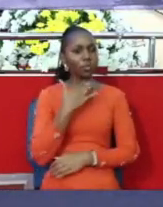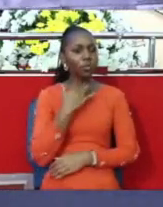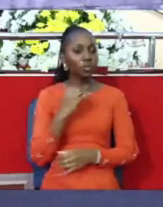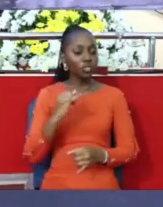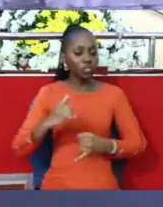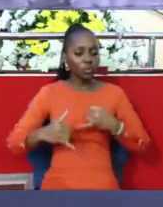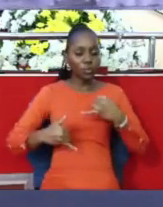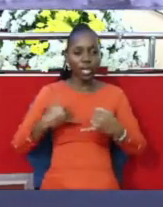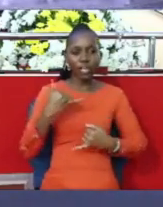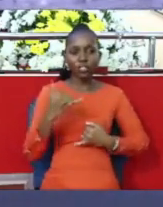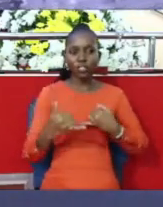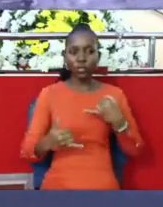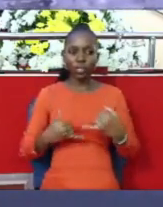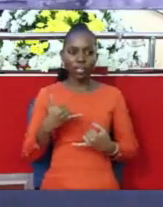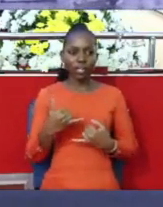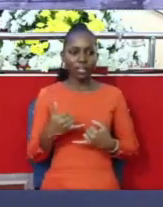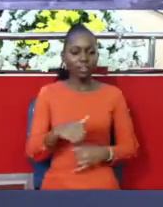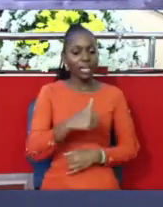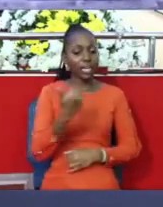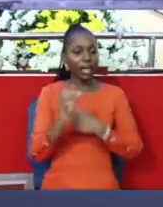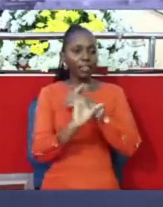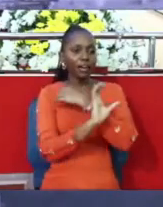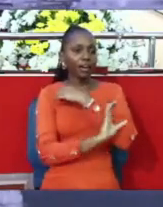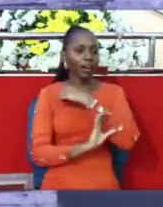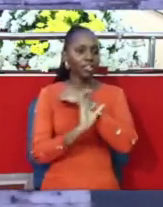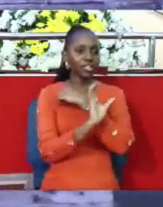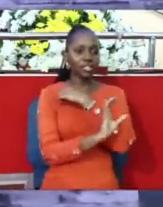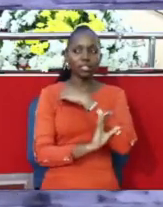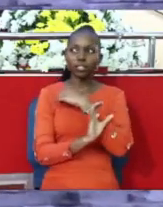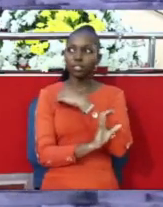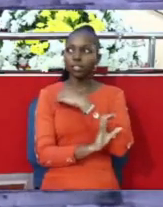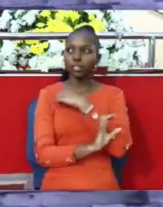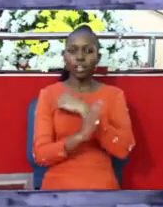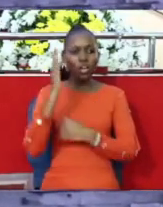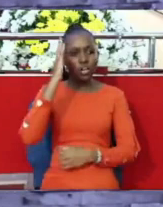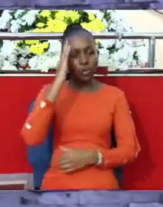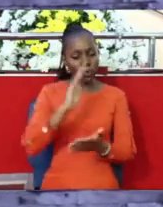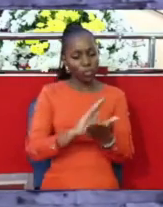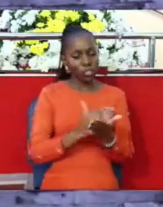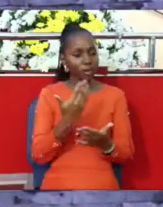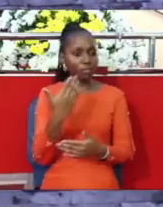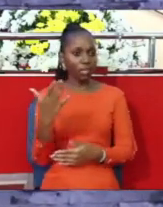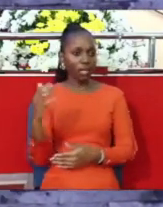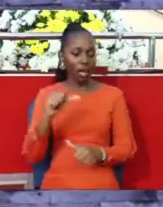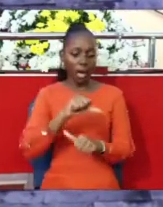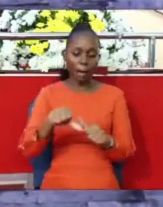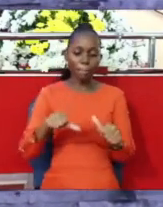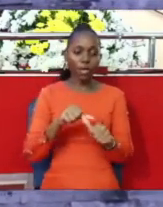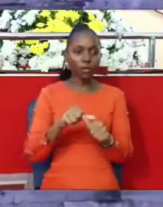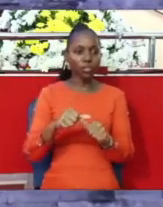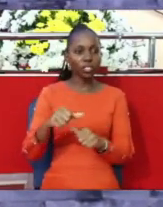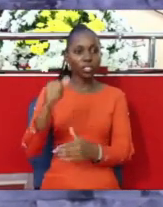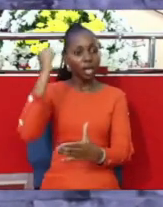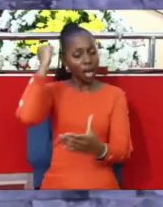of the Arab world, hata ukiwa katikati ya inchi za Kiarabu, know something about Abraham. Aha, fahamu kitu kuhusu Abraham. Know